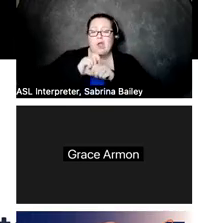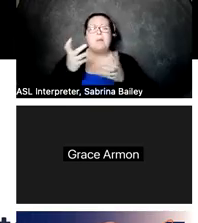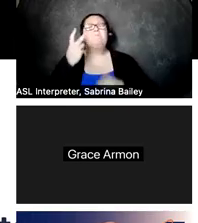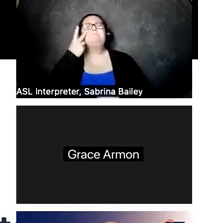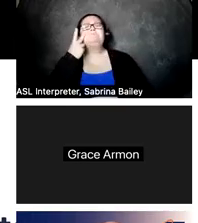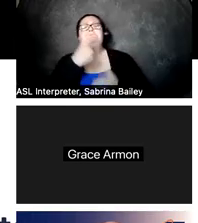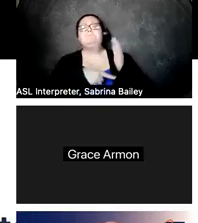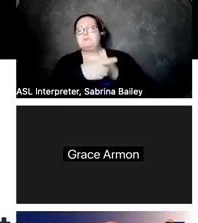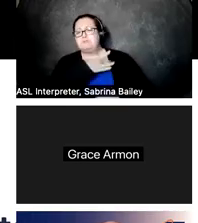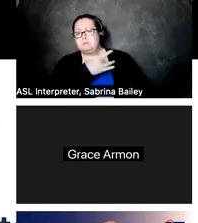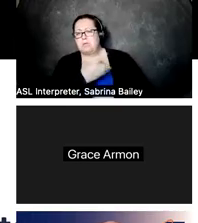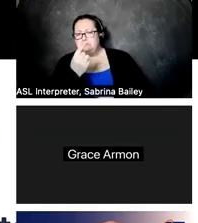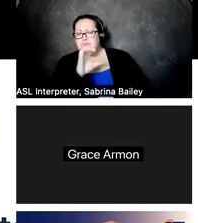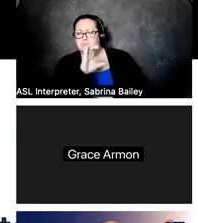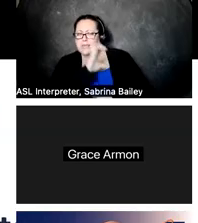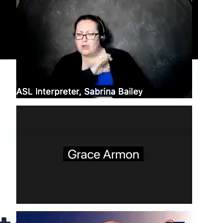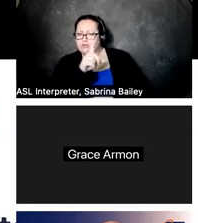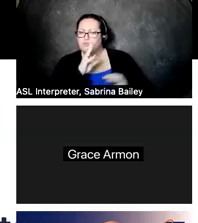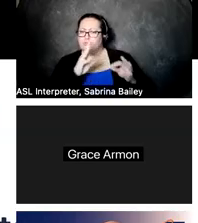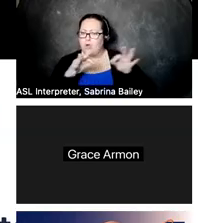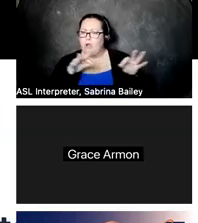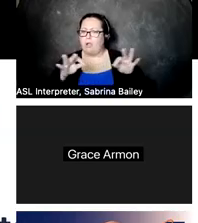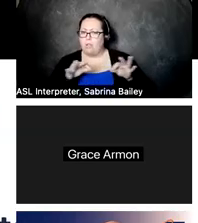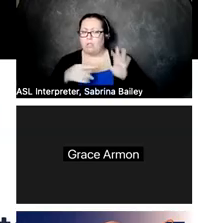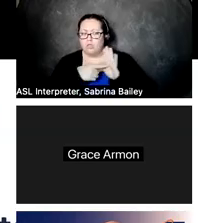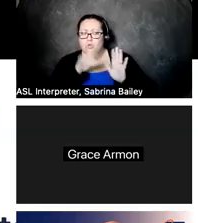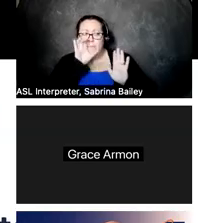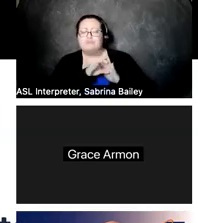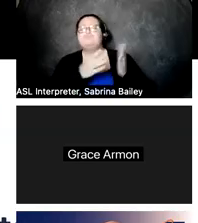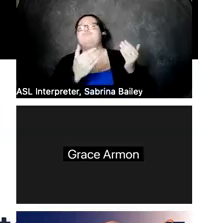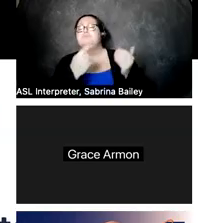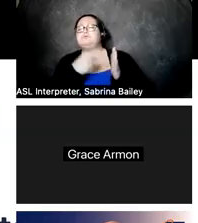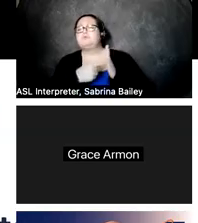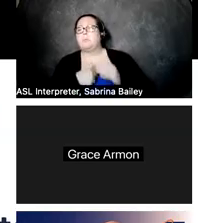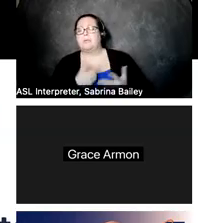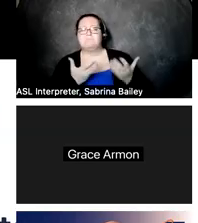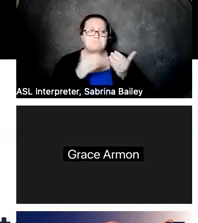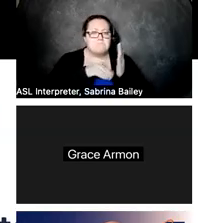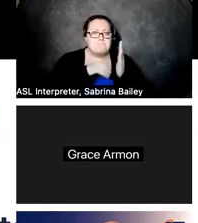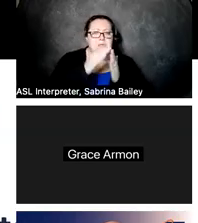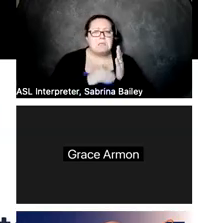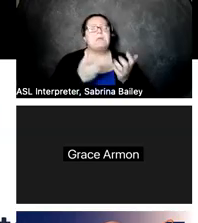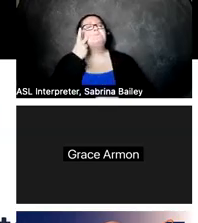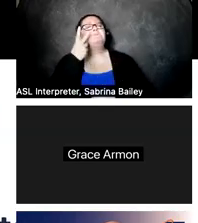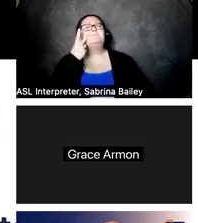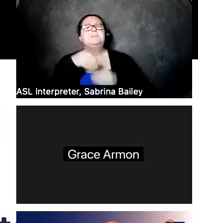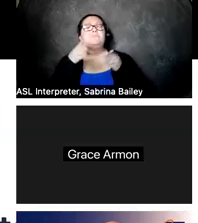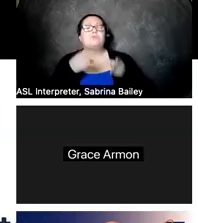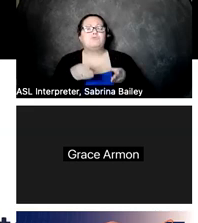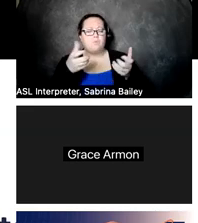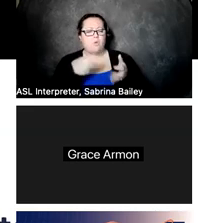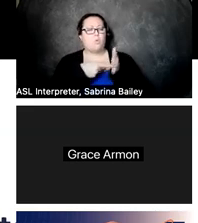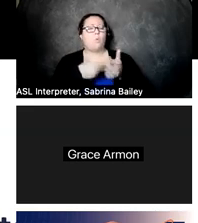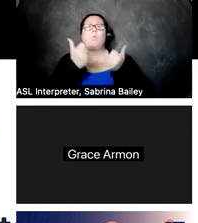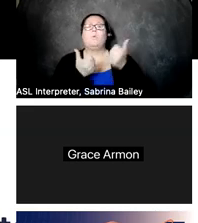what you like to do, the characters that you tell me about and you show me pictures of that you paint and things like that. I want to see them in person and I want you to show me and